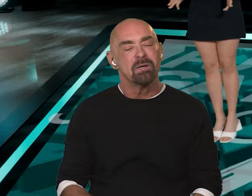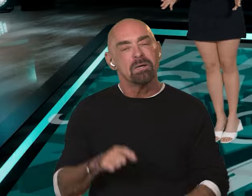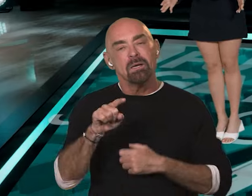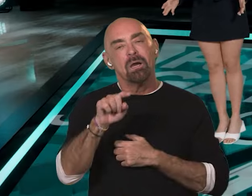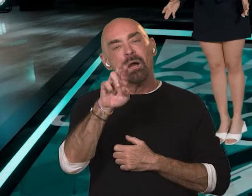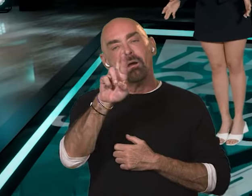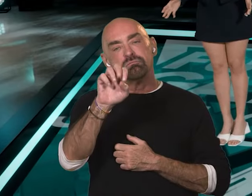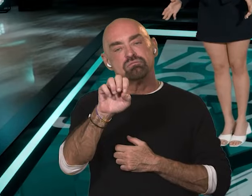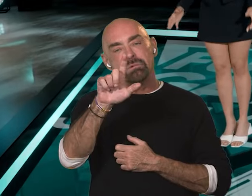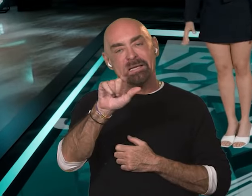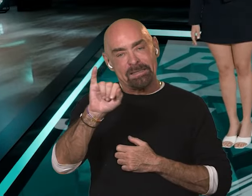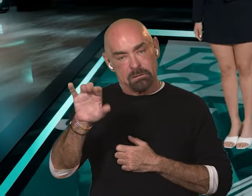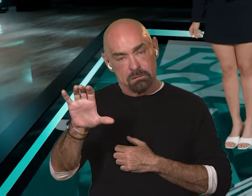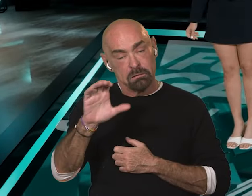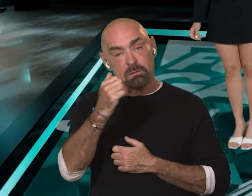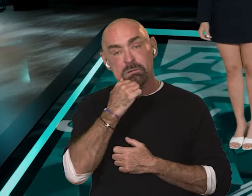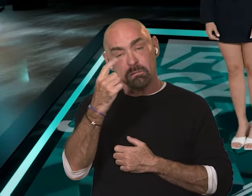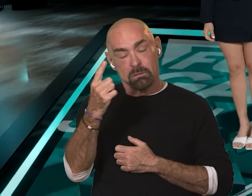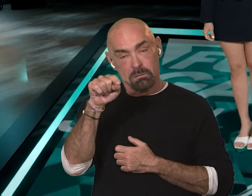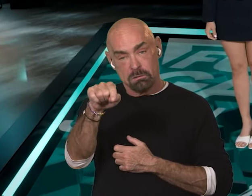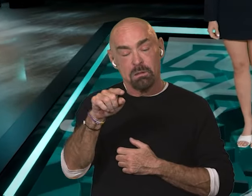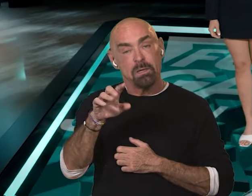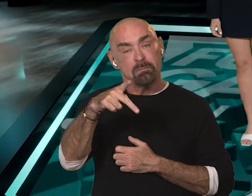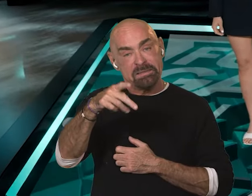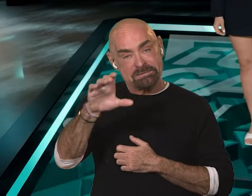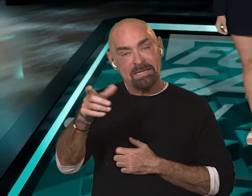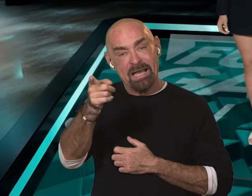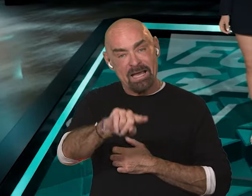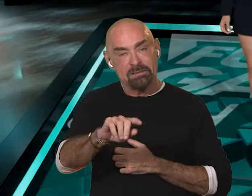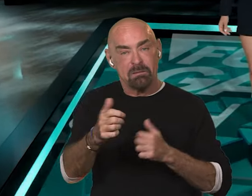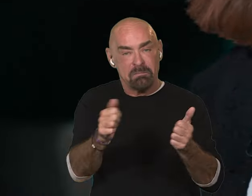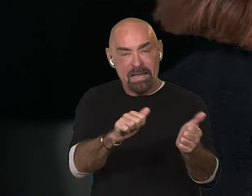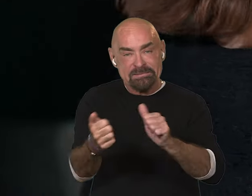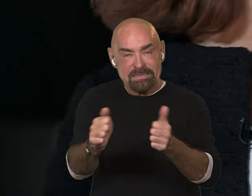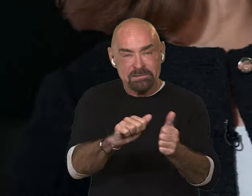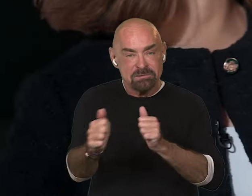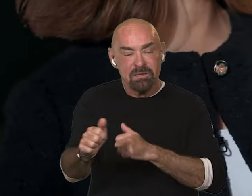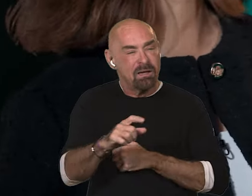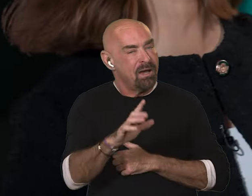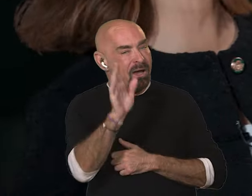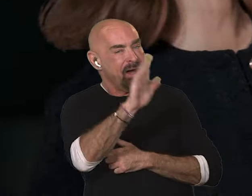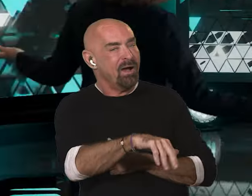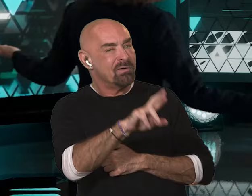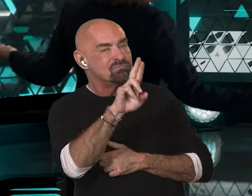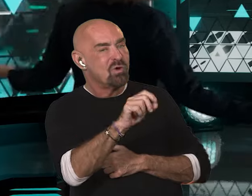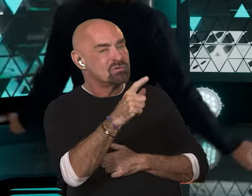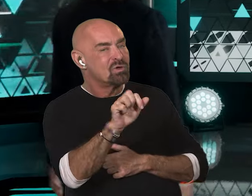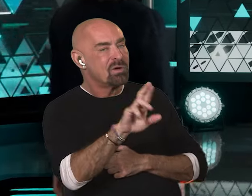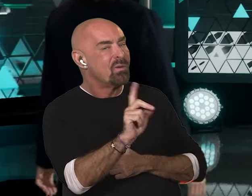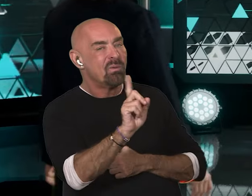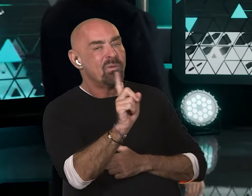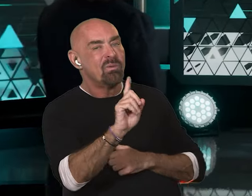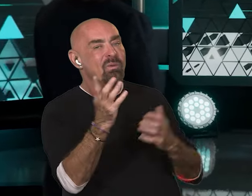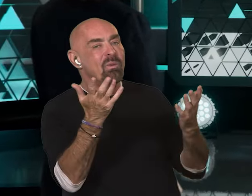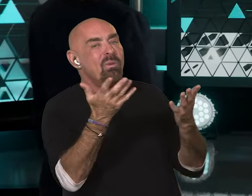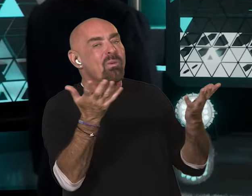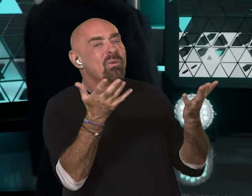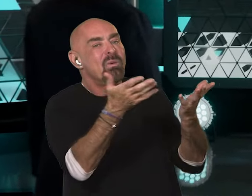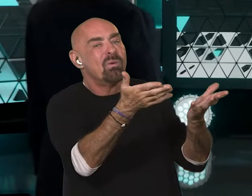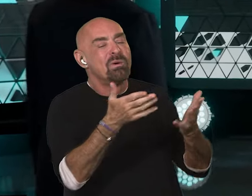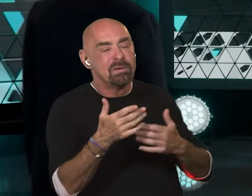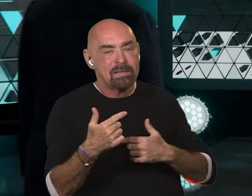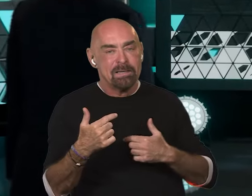The Relic First Guardian is coming soon to PlayStation and PC. What have you got for us all the way over there, Roger? Well, it's a nice